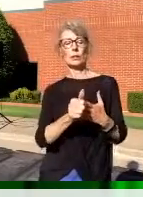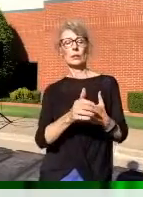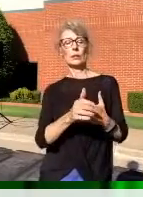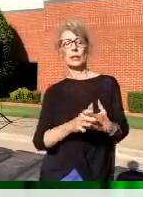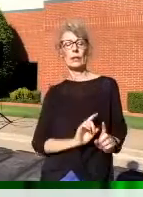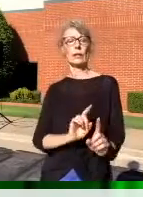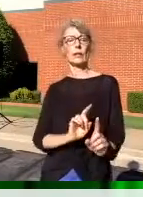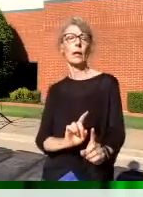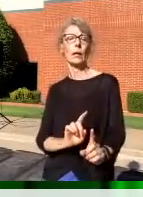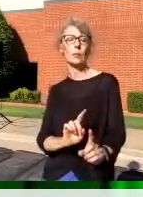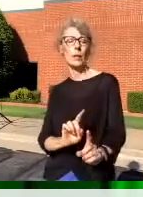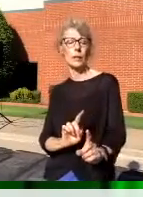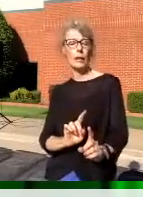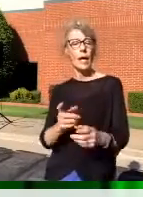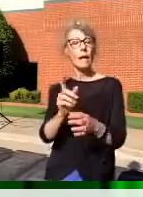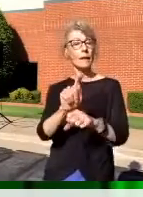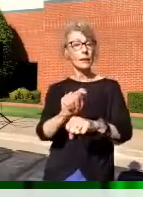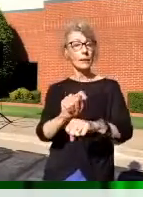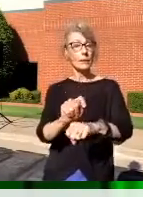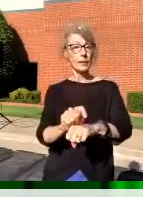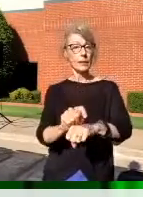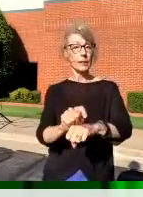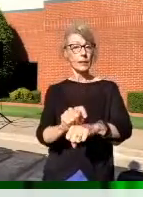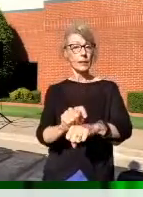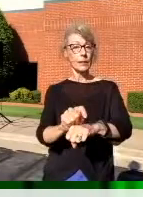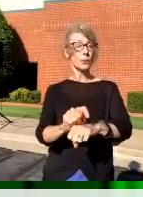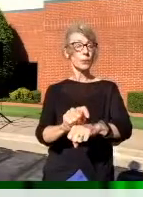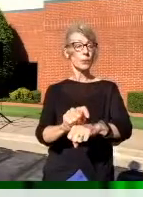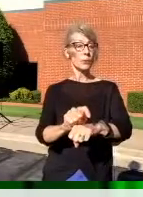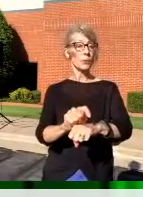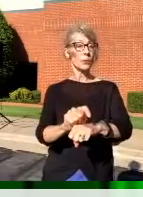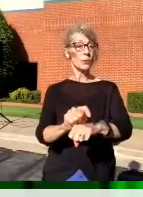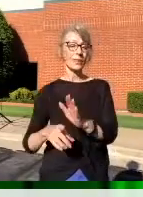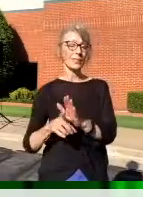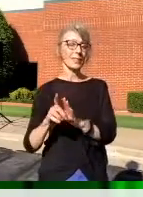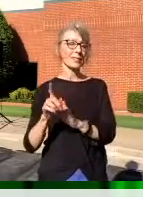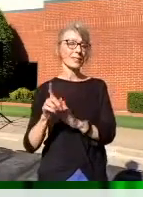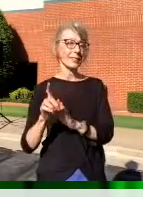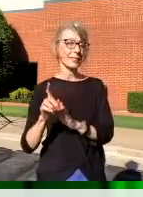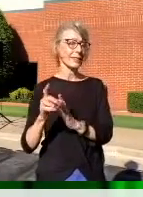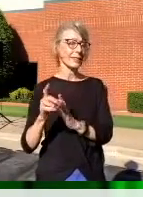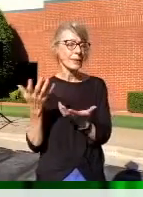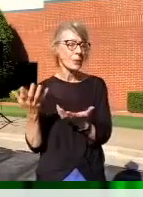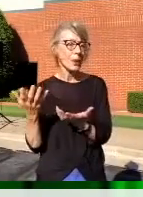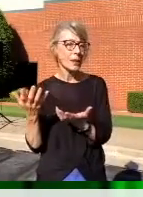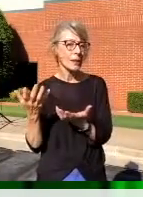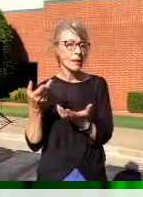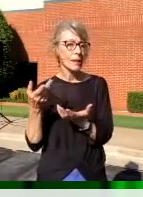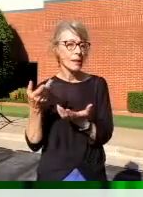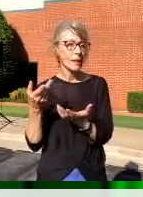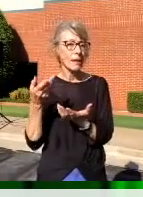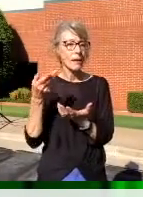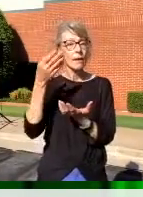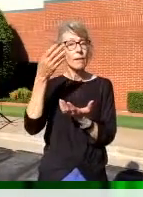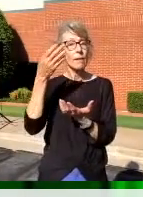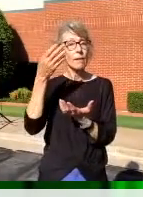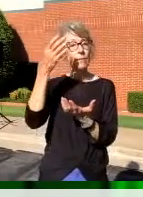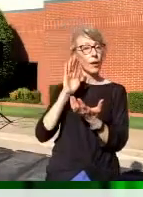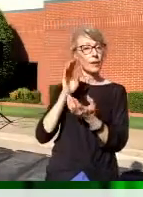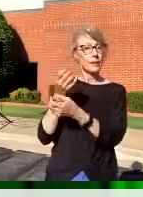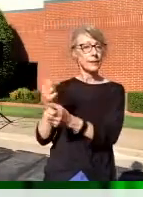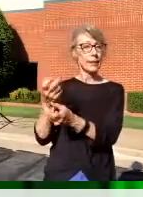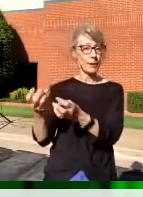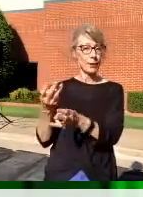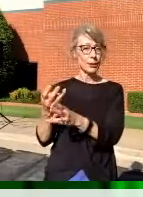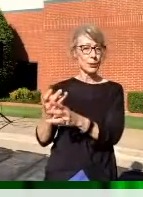was supposed to be God's model to reach the whole world, and they had made it for their own purposes. So in other words, here's what was happening in the day that Jesus